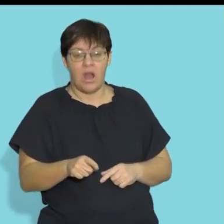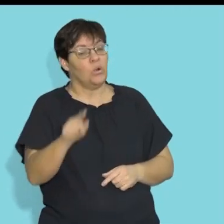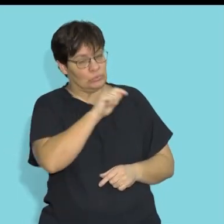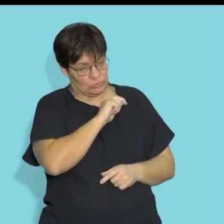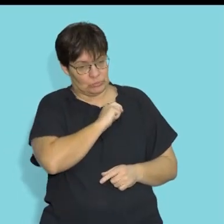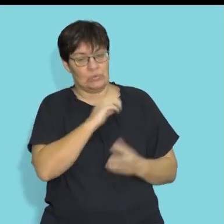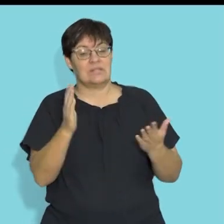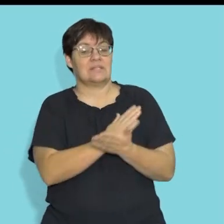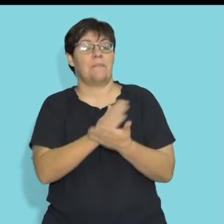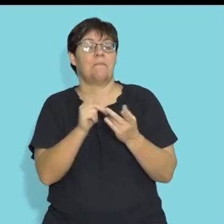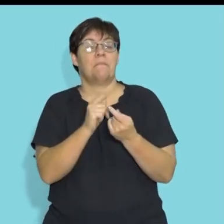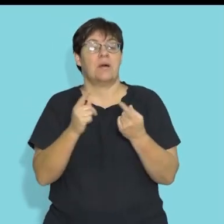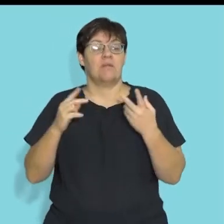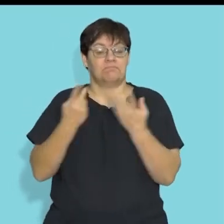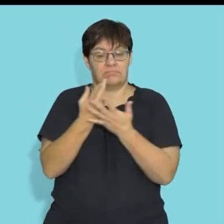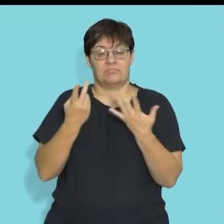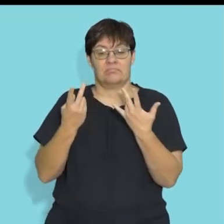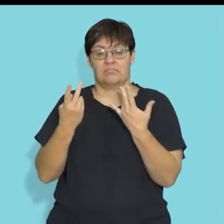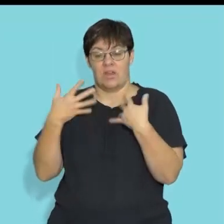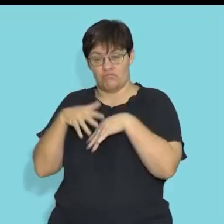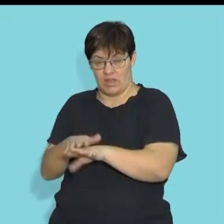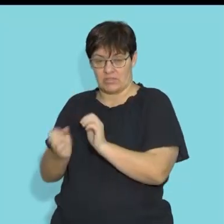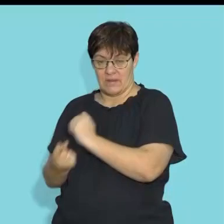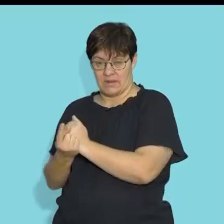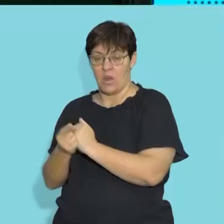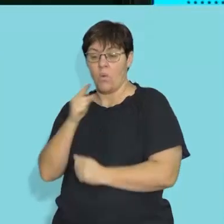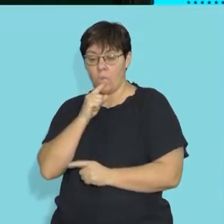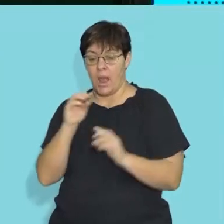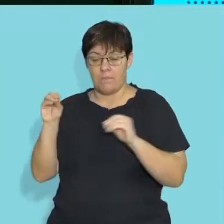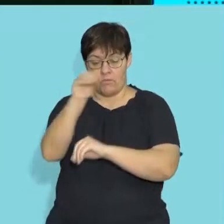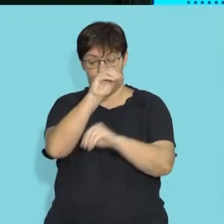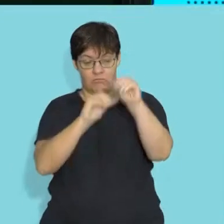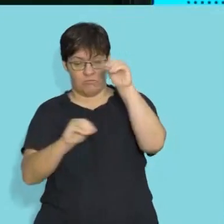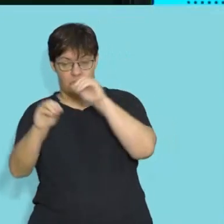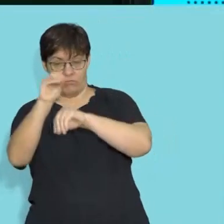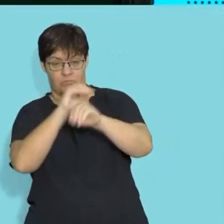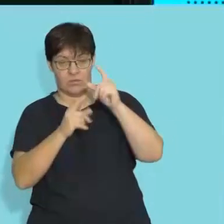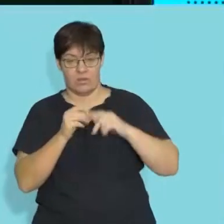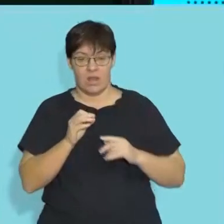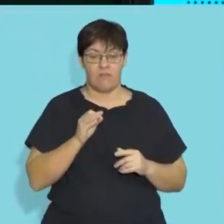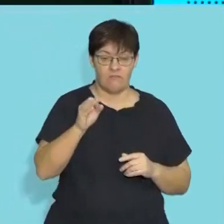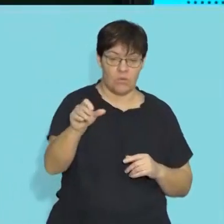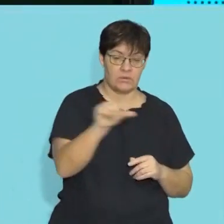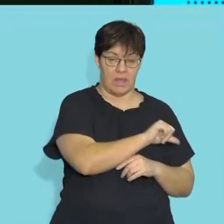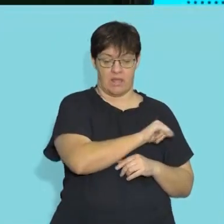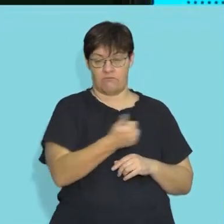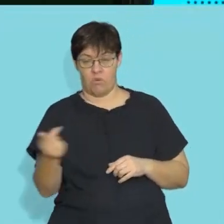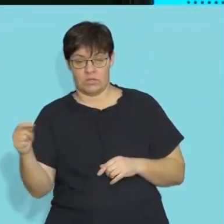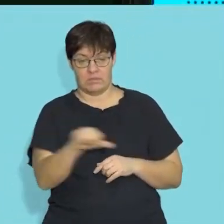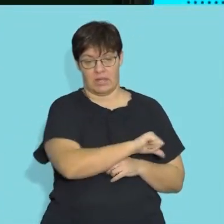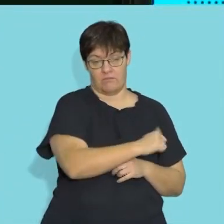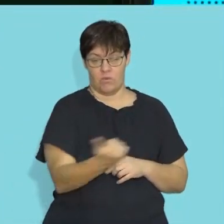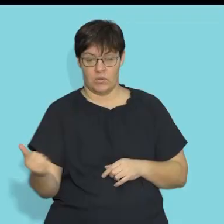definitely still a reaction where the particles are still moving forward, reverse, forward,